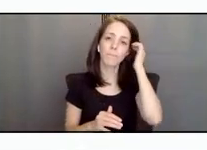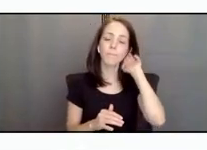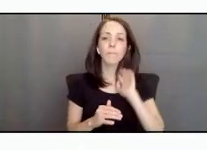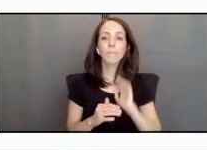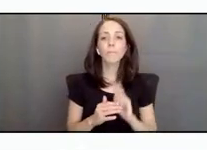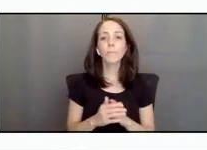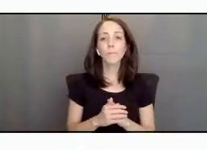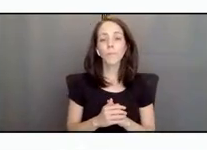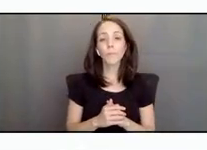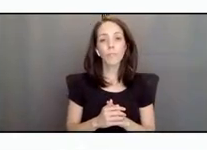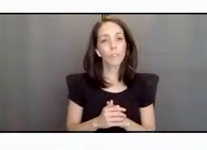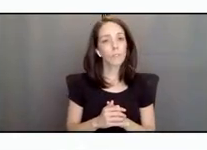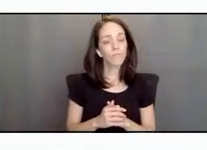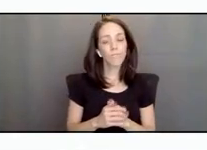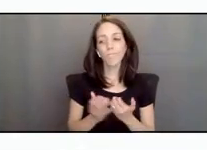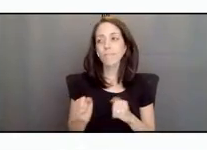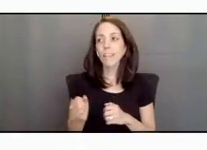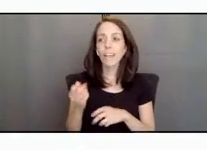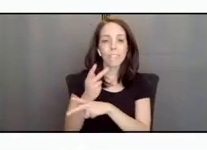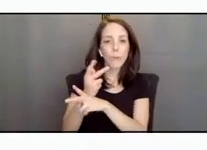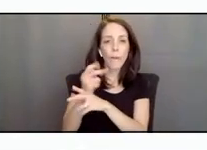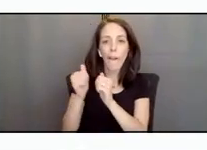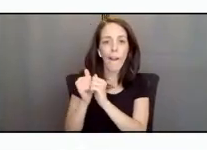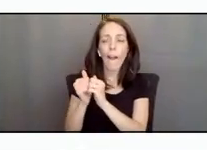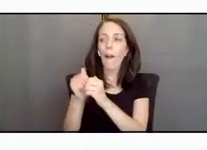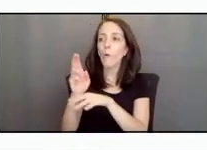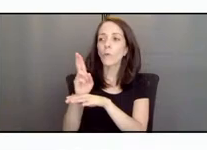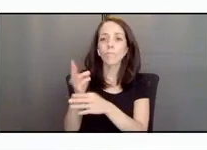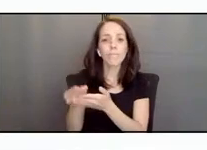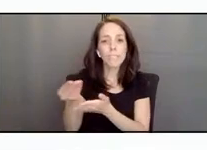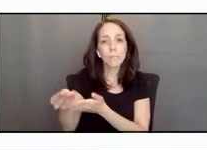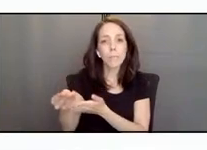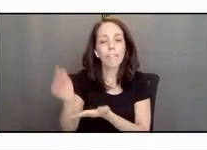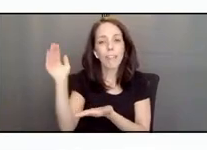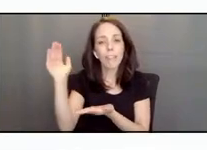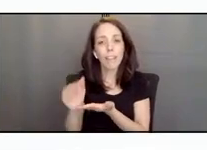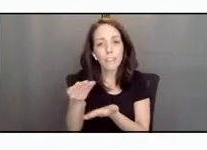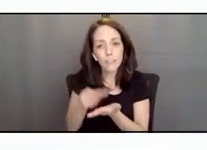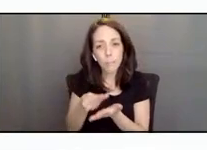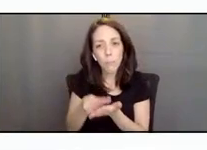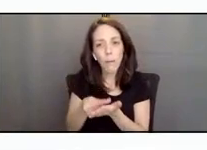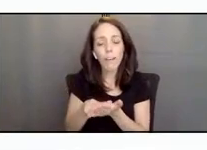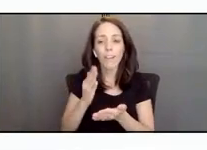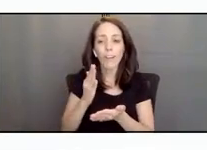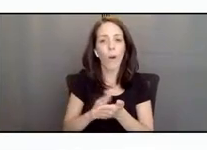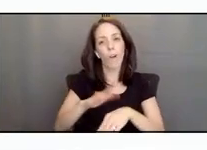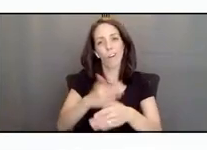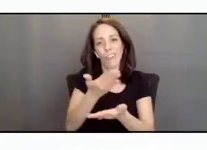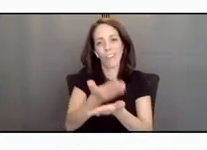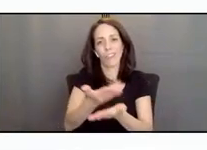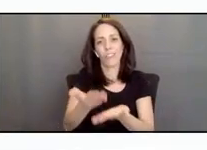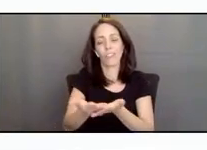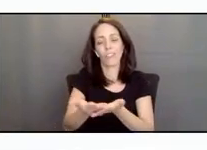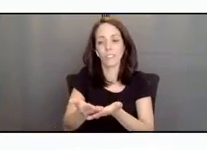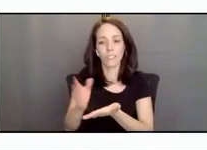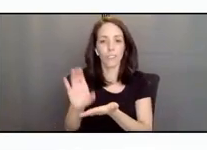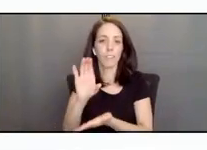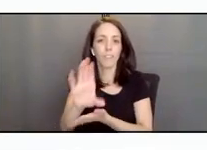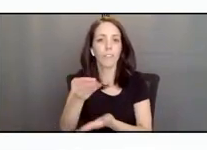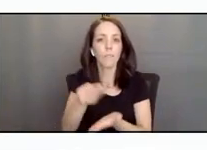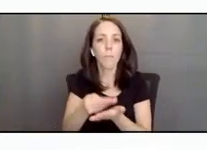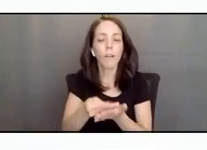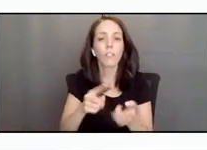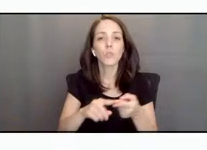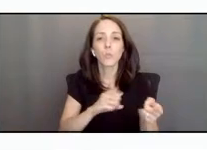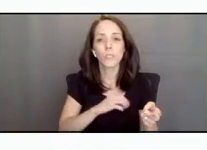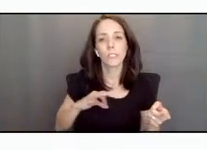any incremental organizational revenues over the budgeted amount to make much needed salary adjustments to our valued faculty